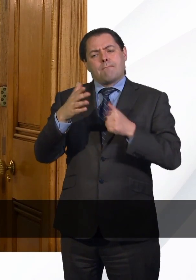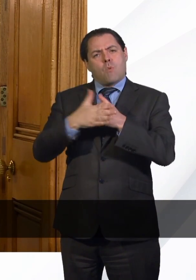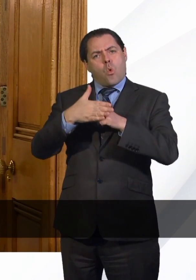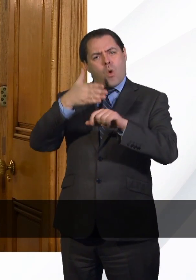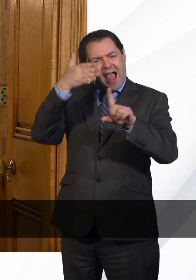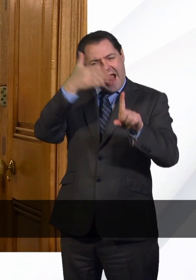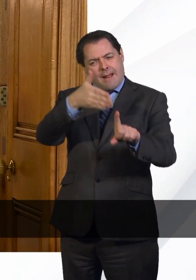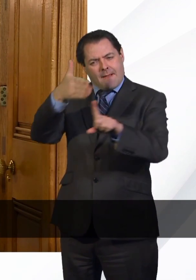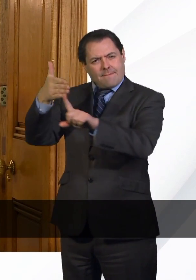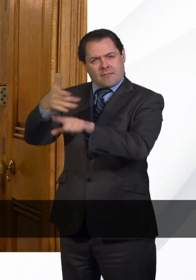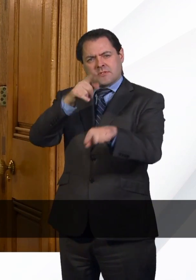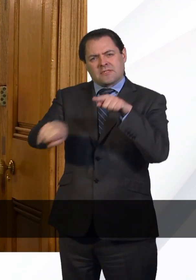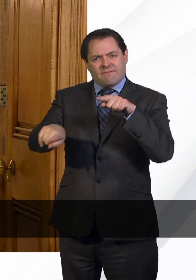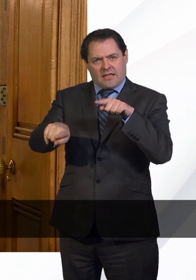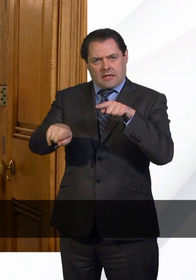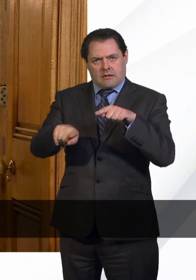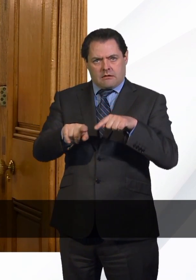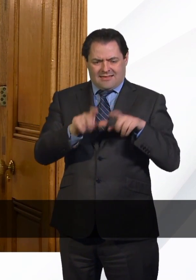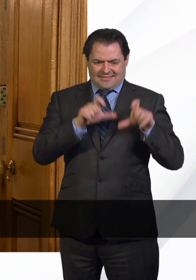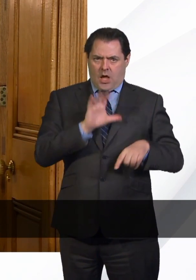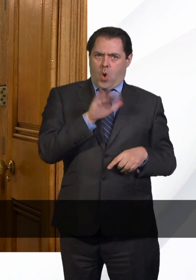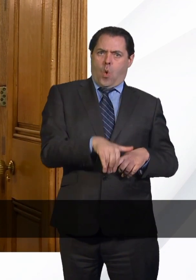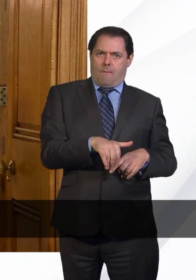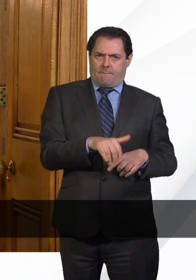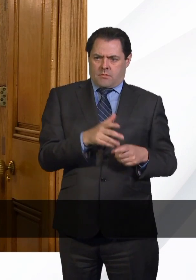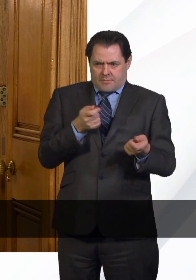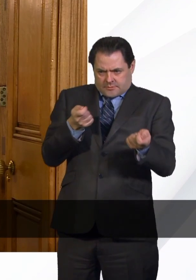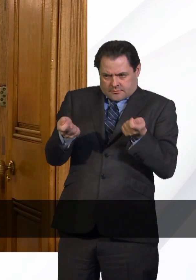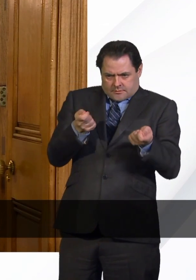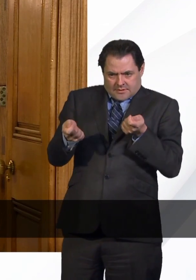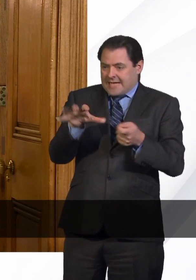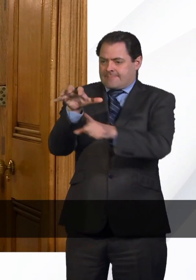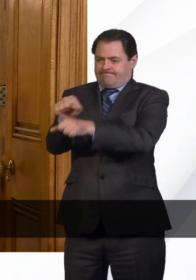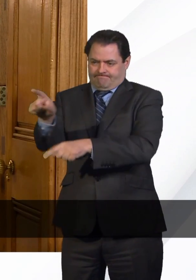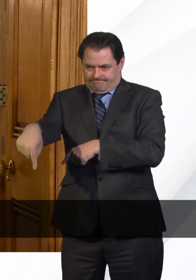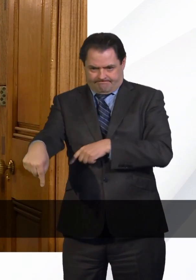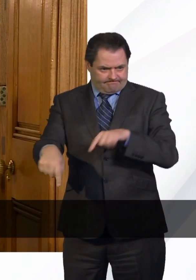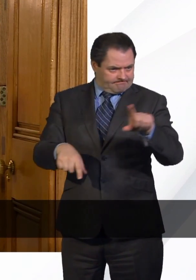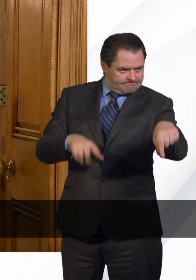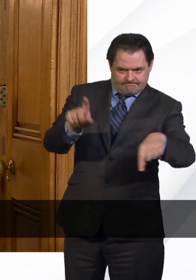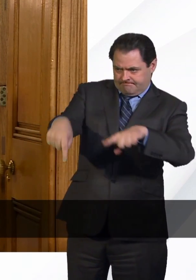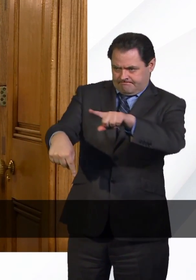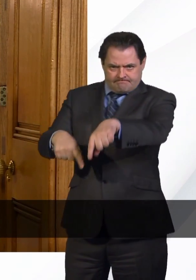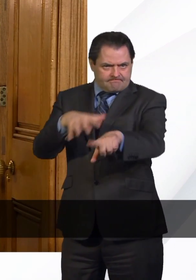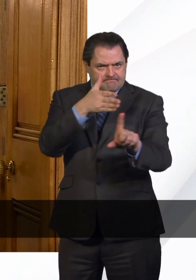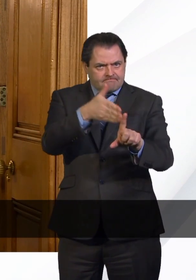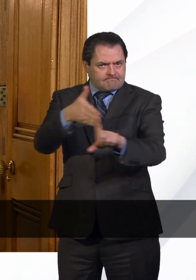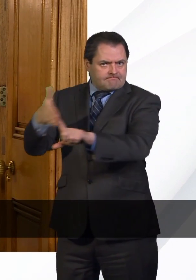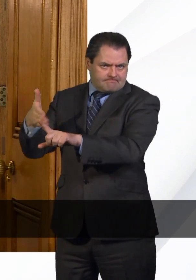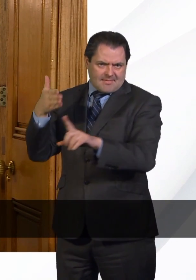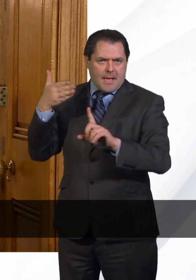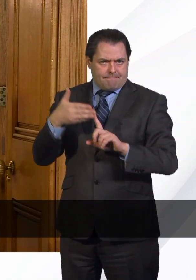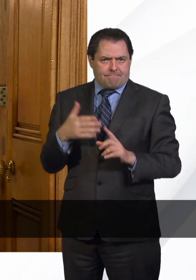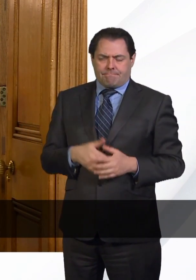lockdown while still safely containing the disease. Creating this system is a huge national